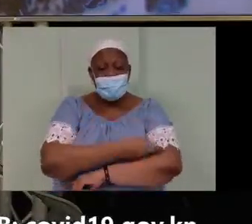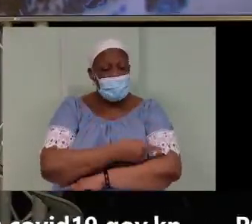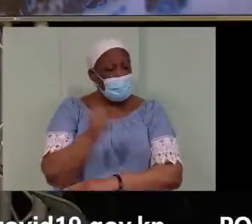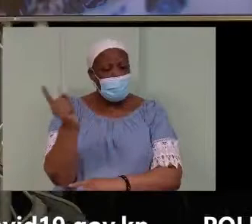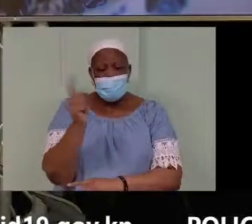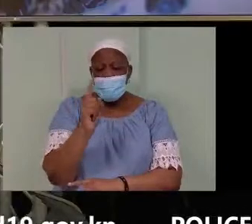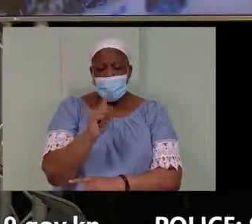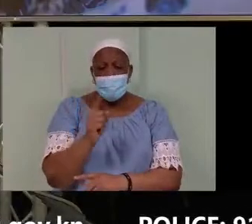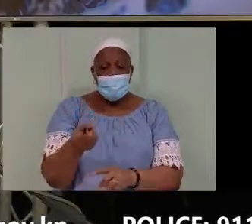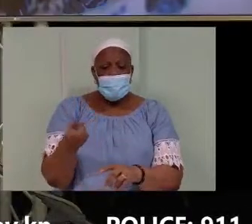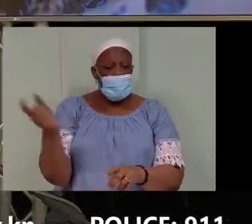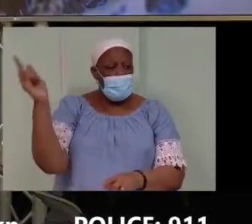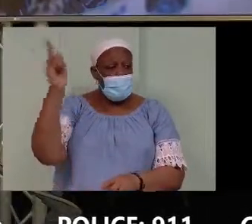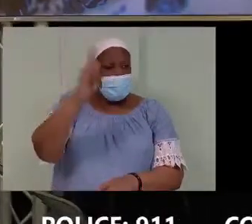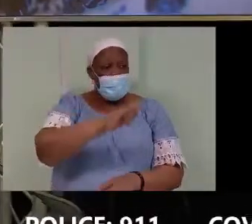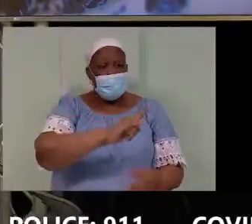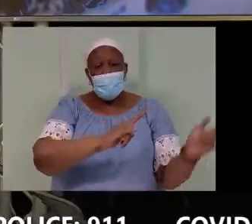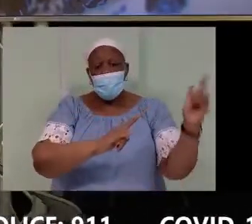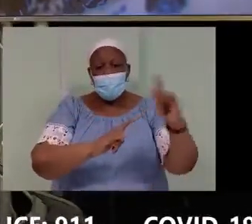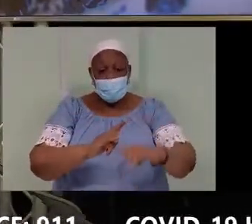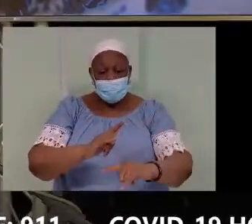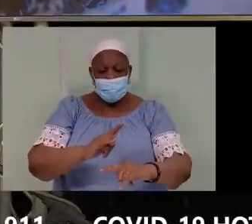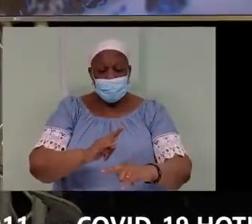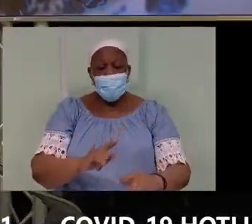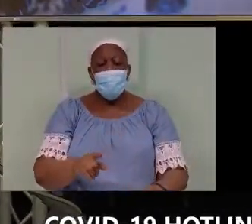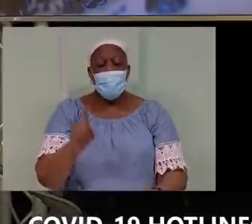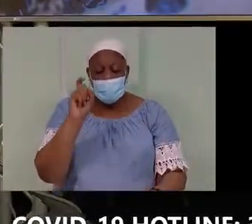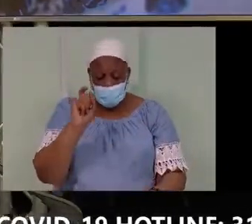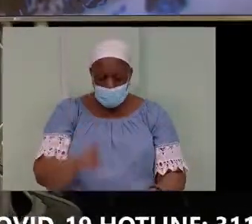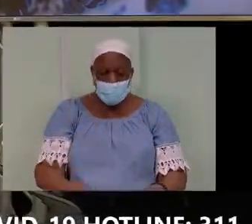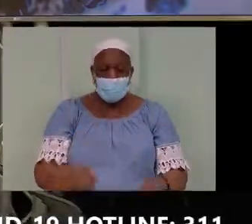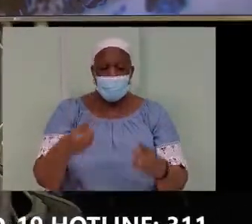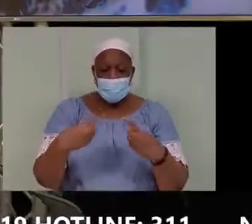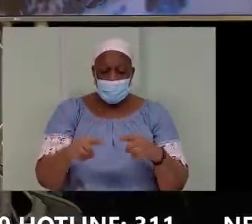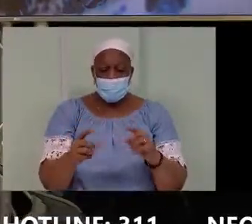coming from in this world, for now, you'll be quarantined for 14 days.